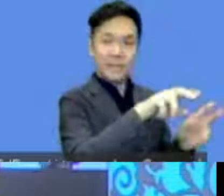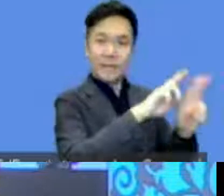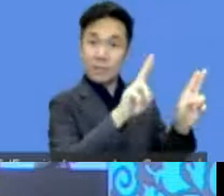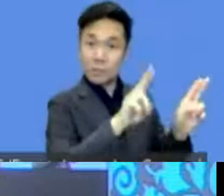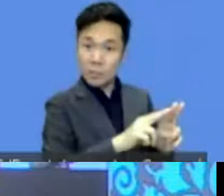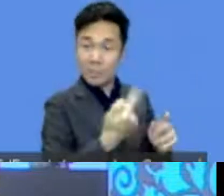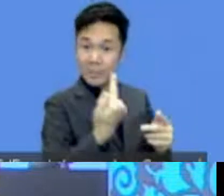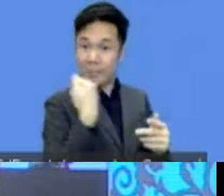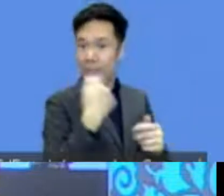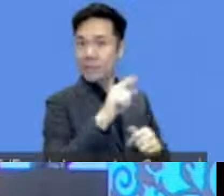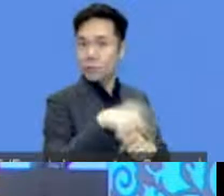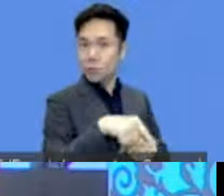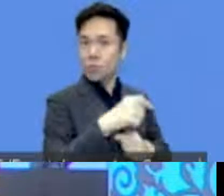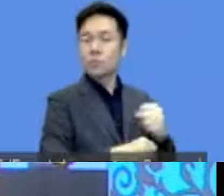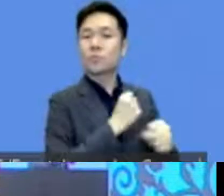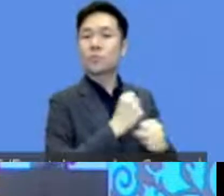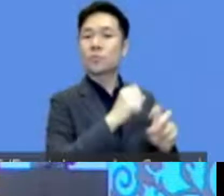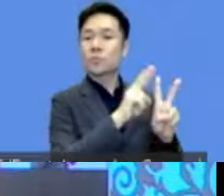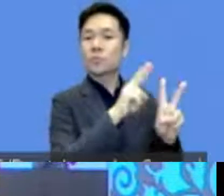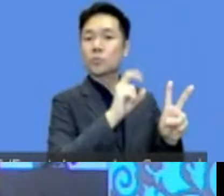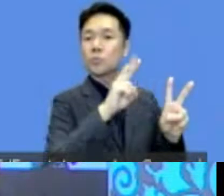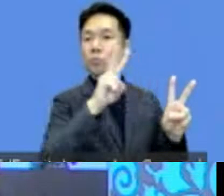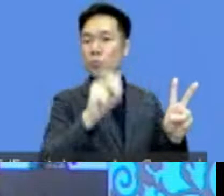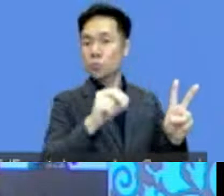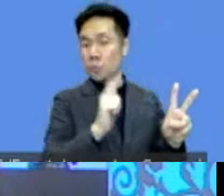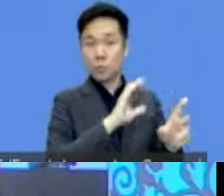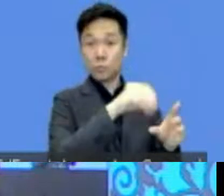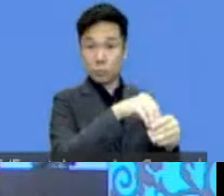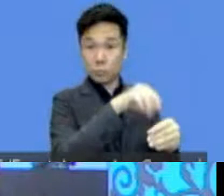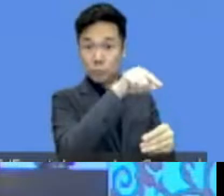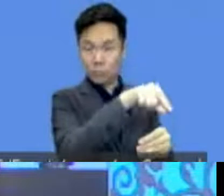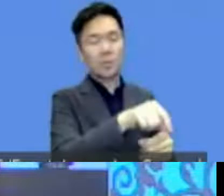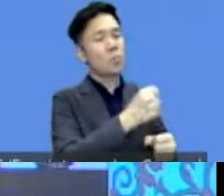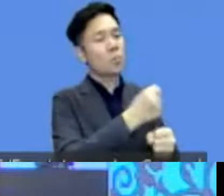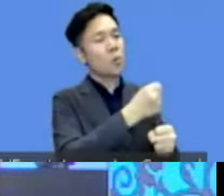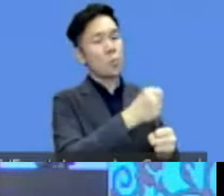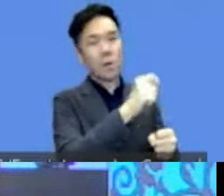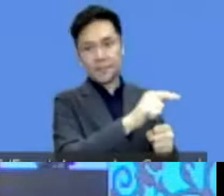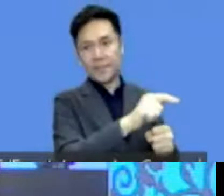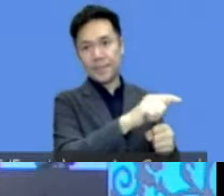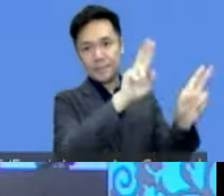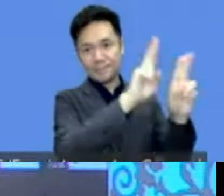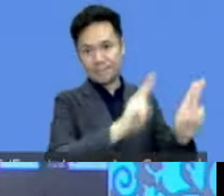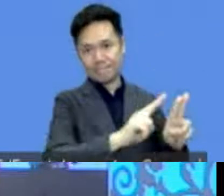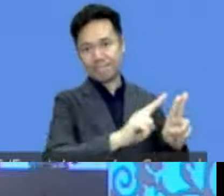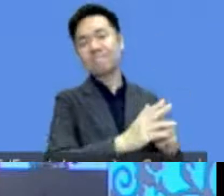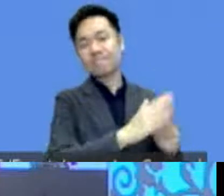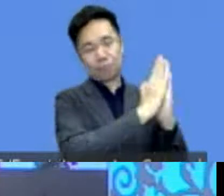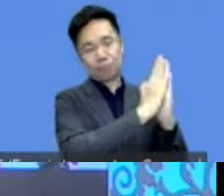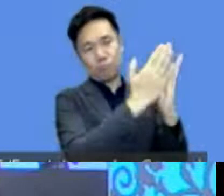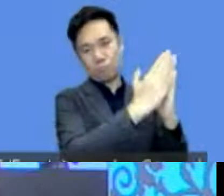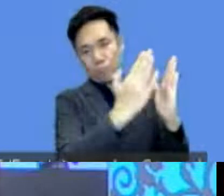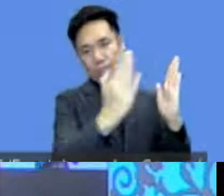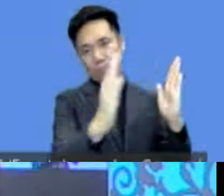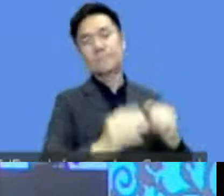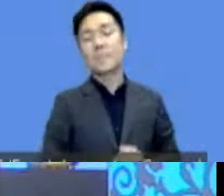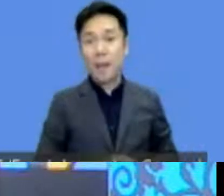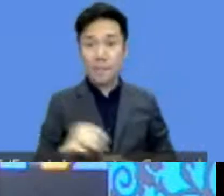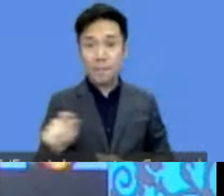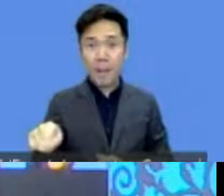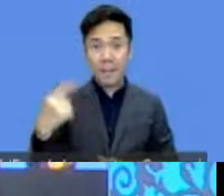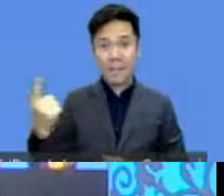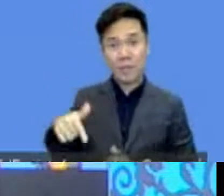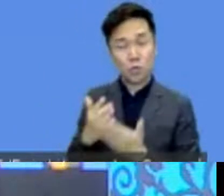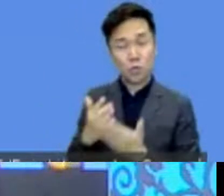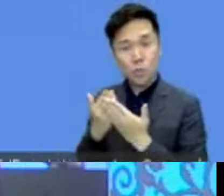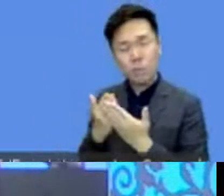of 2020. For our students, Sora was great because they had class sets which